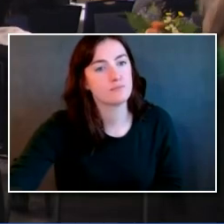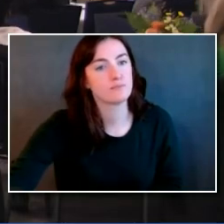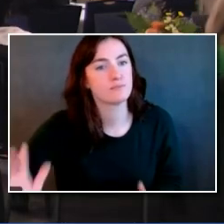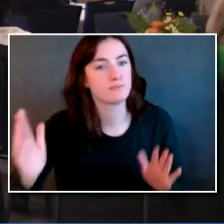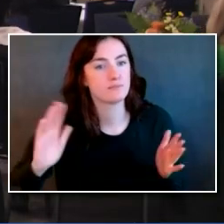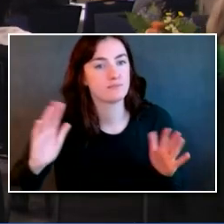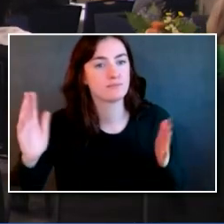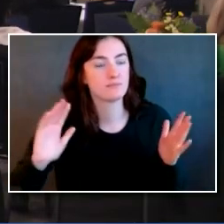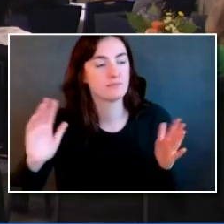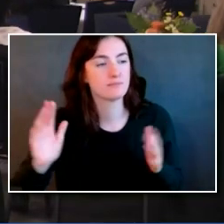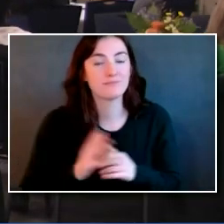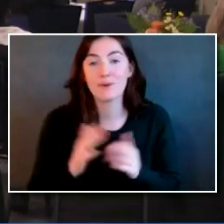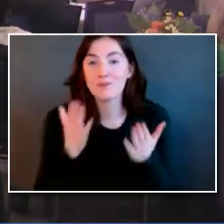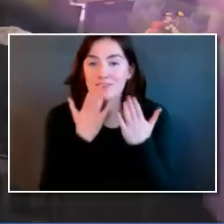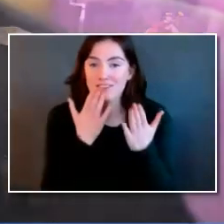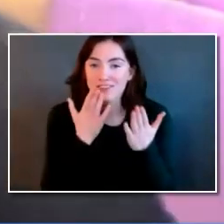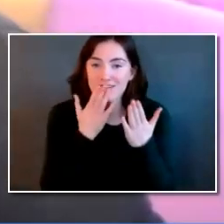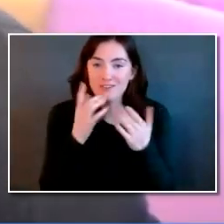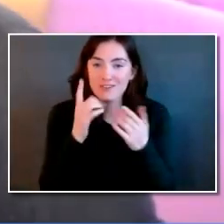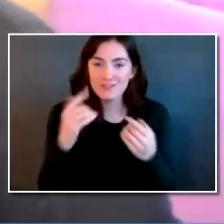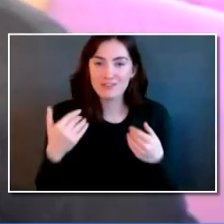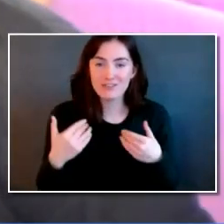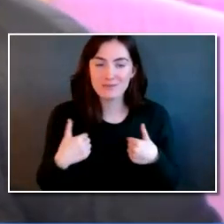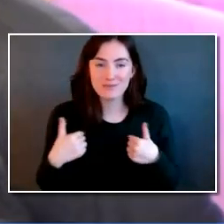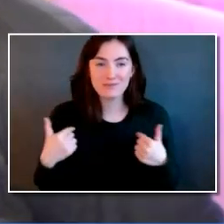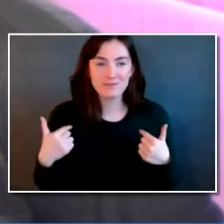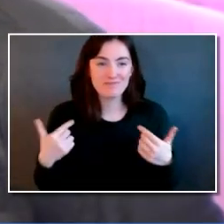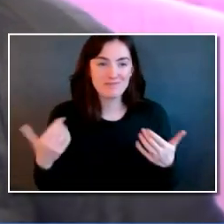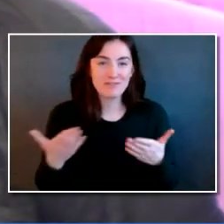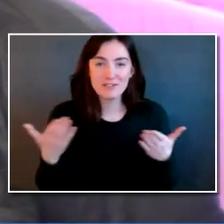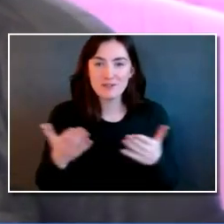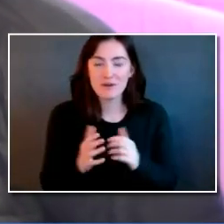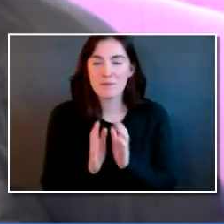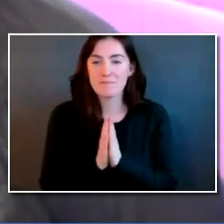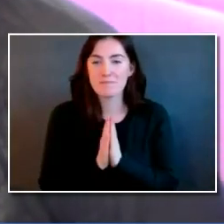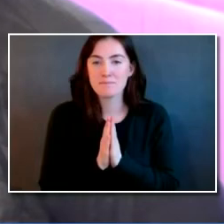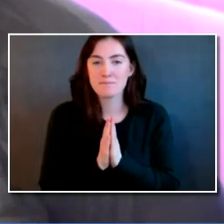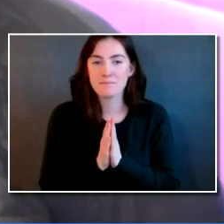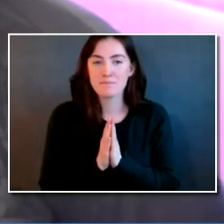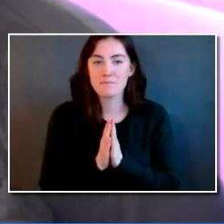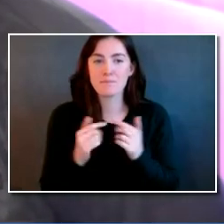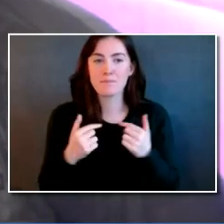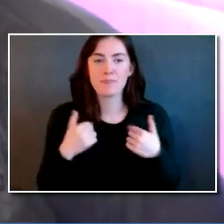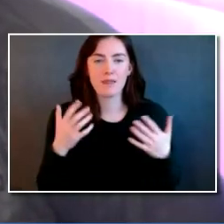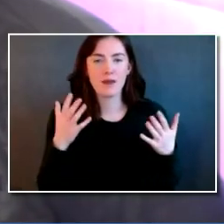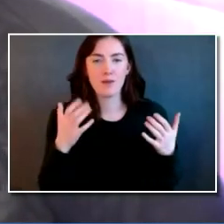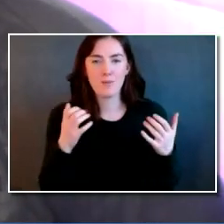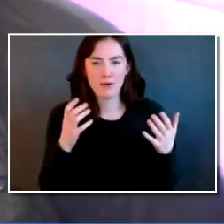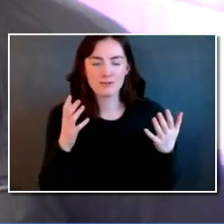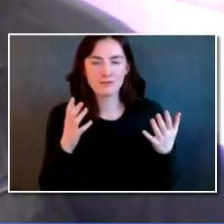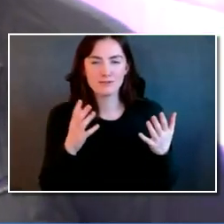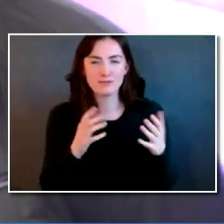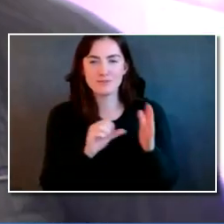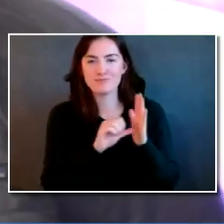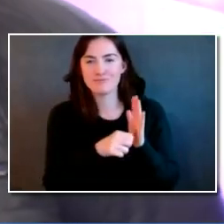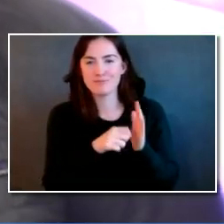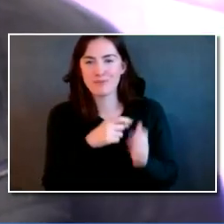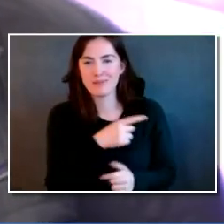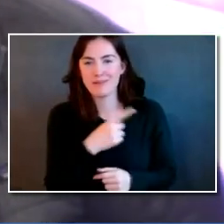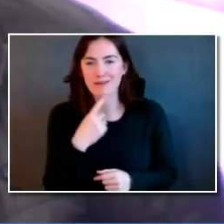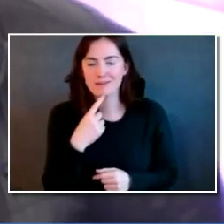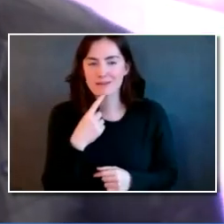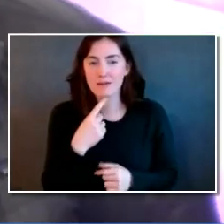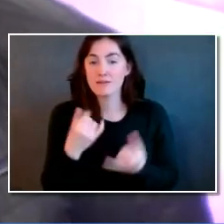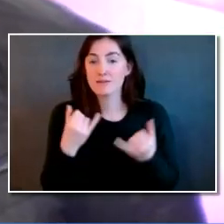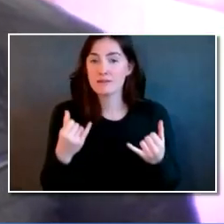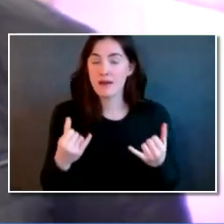Oh man, thank y'all for having me here. I just want to echo what Dr. Pat said. Right now, we have parents